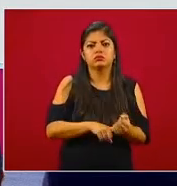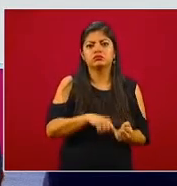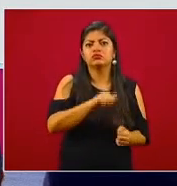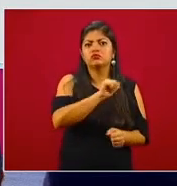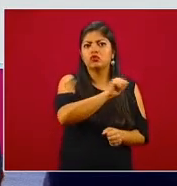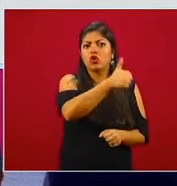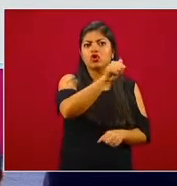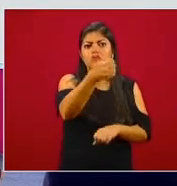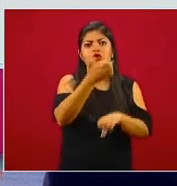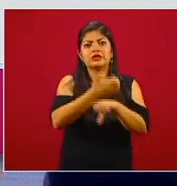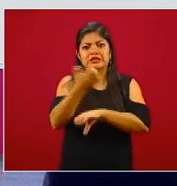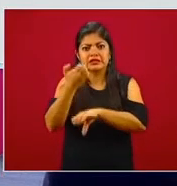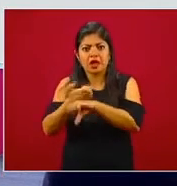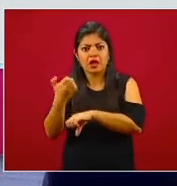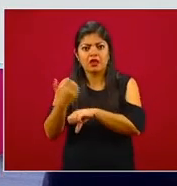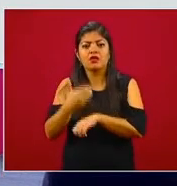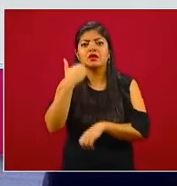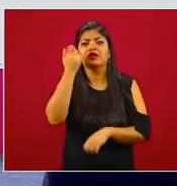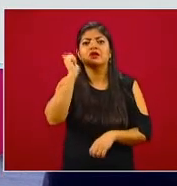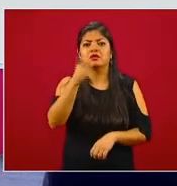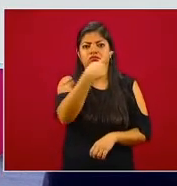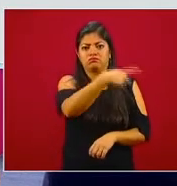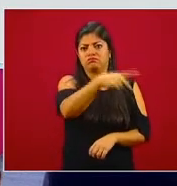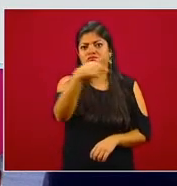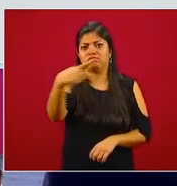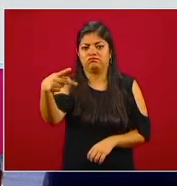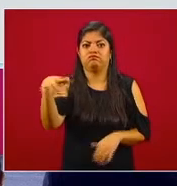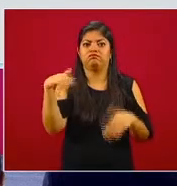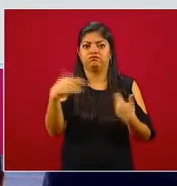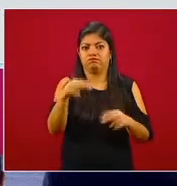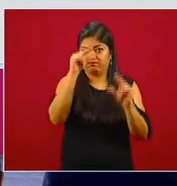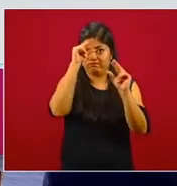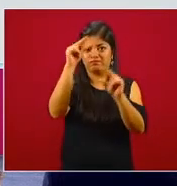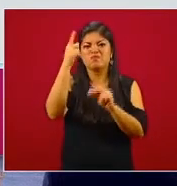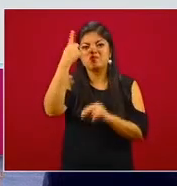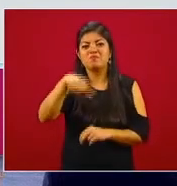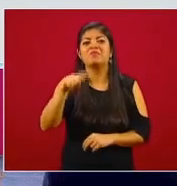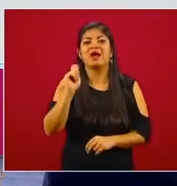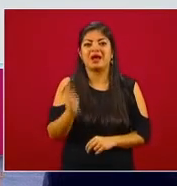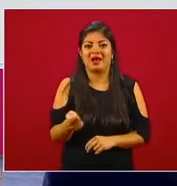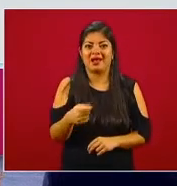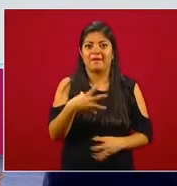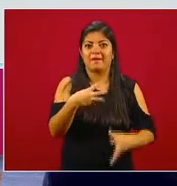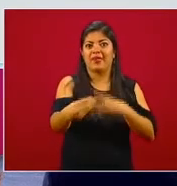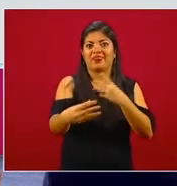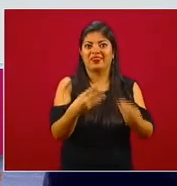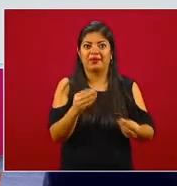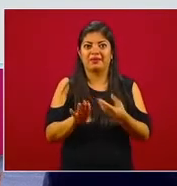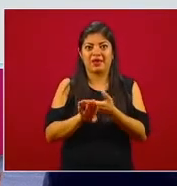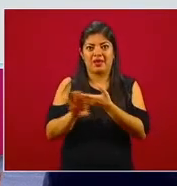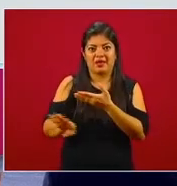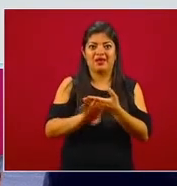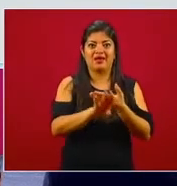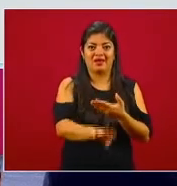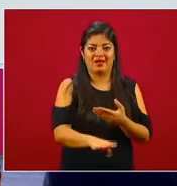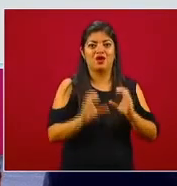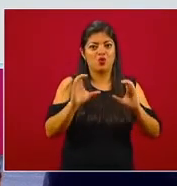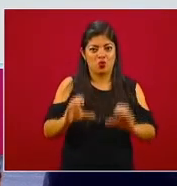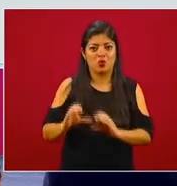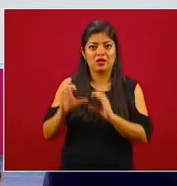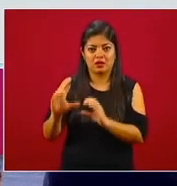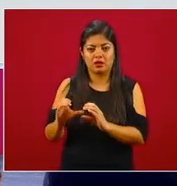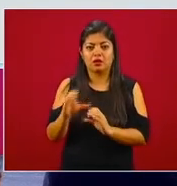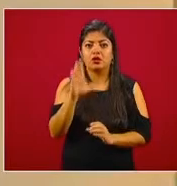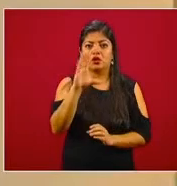scientific focus both within the Ministry of Health as well as all the entities that could